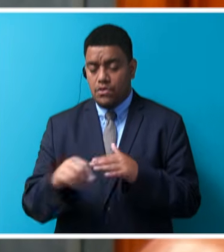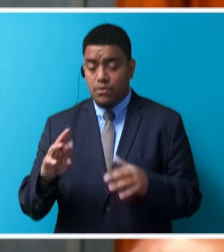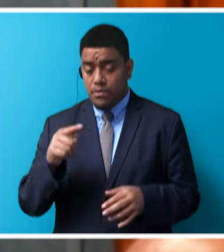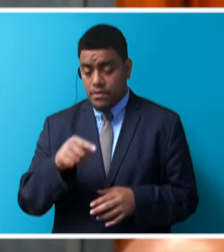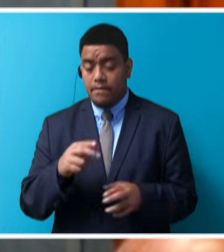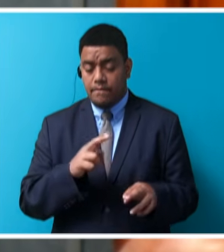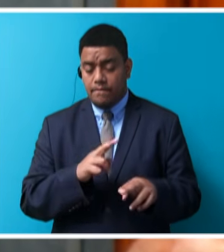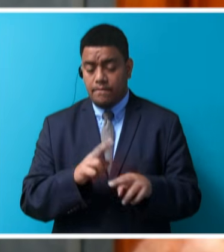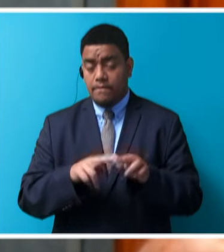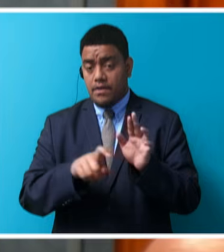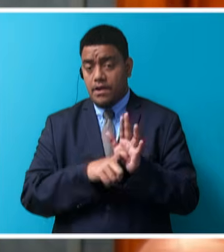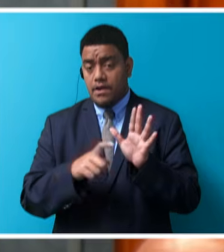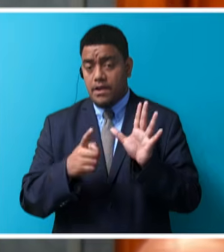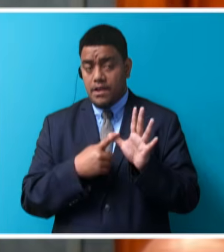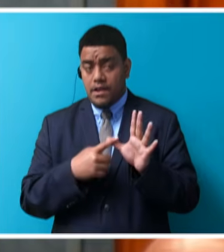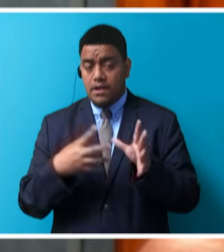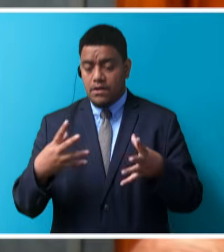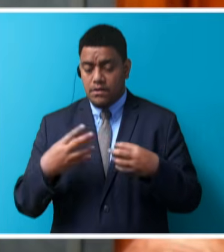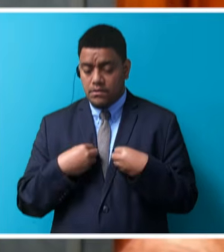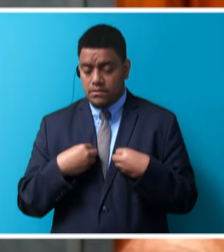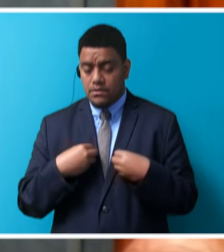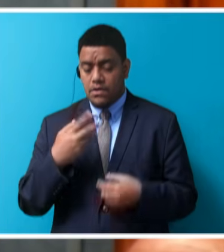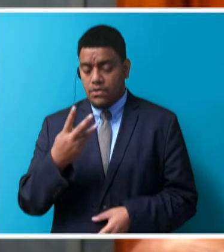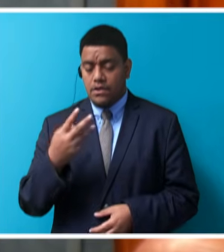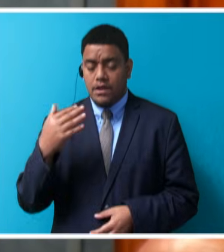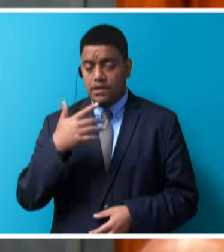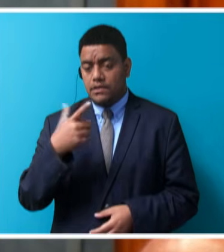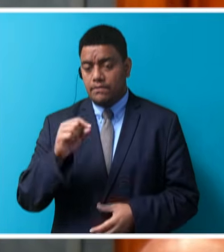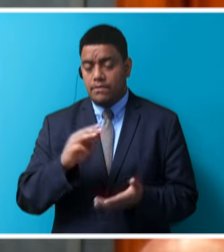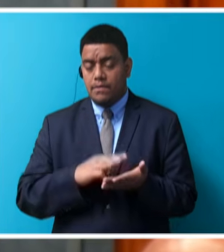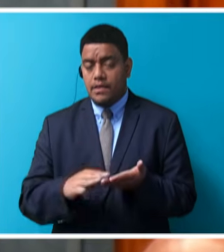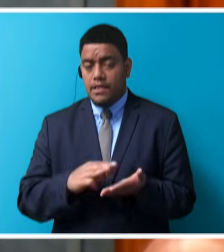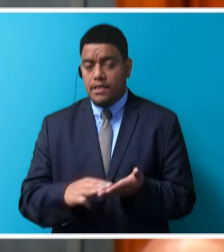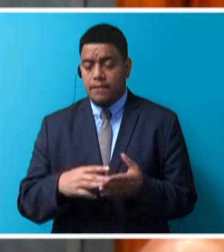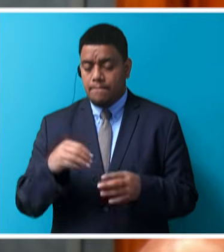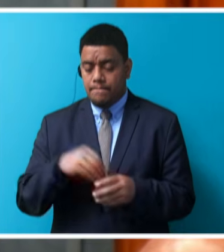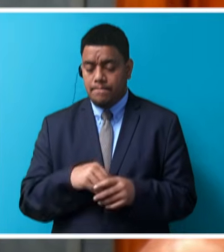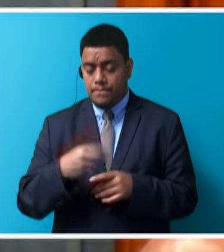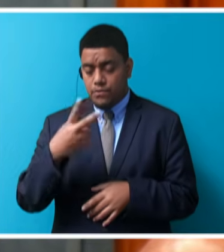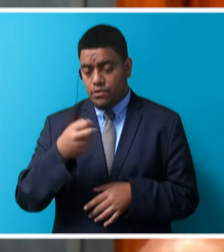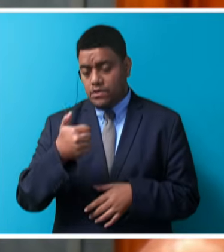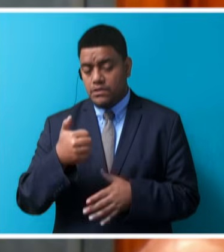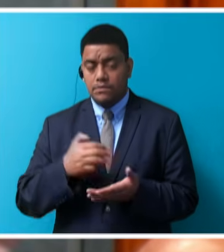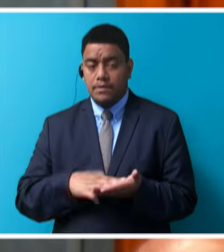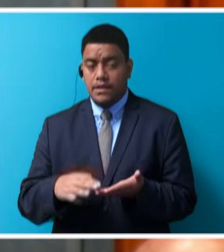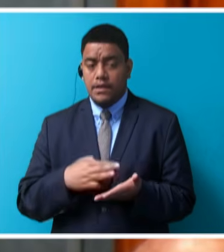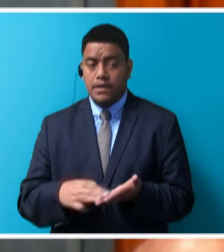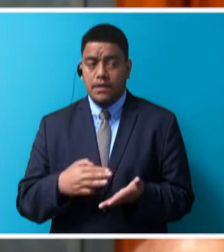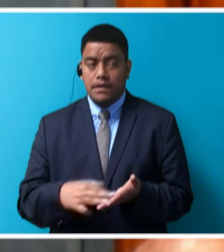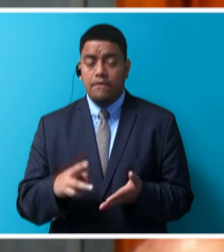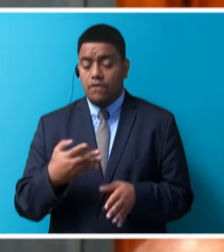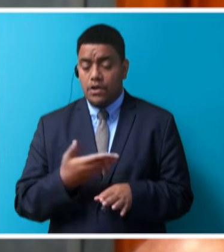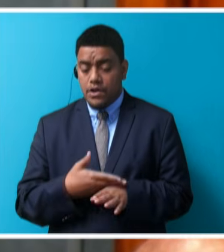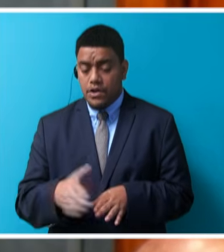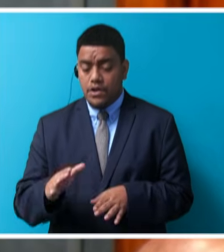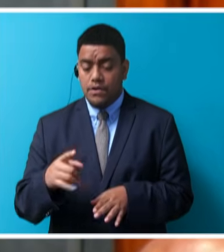Fiji Roads Authority receives around $370 million, including $26 million for new